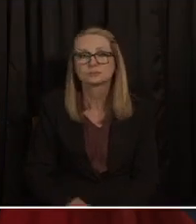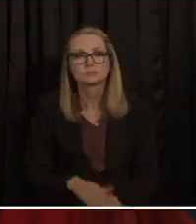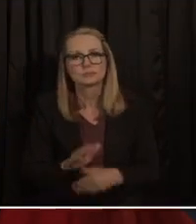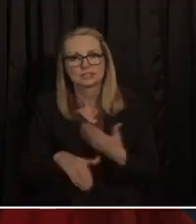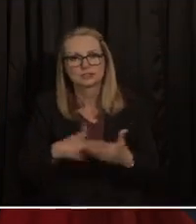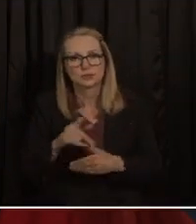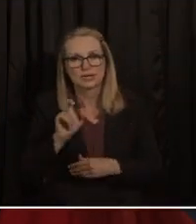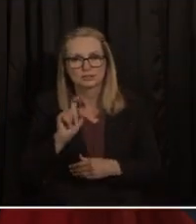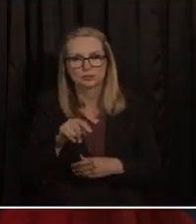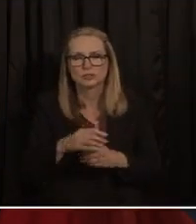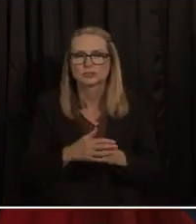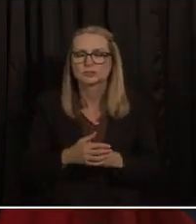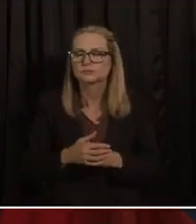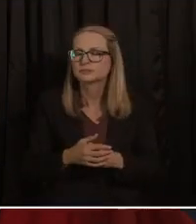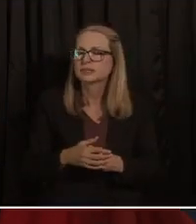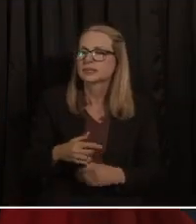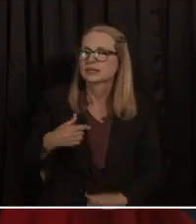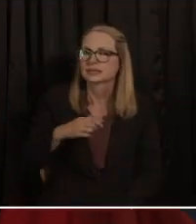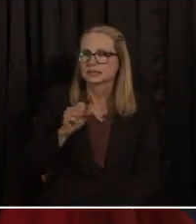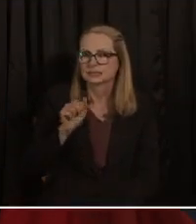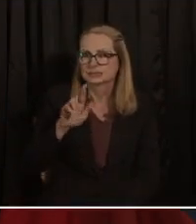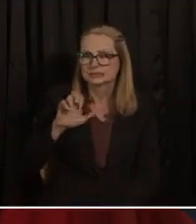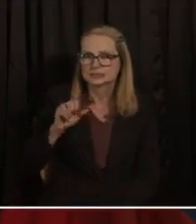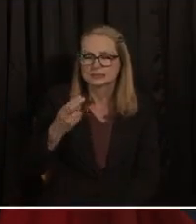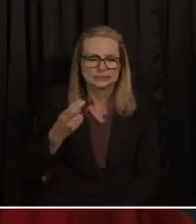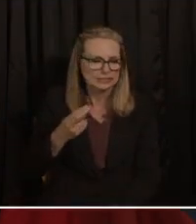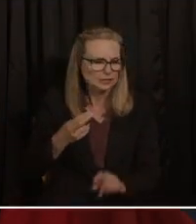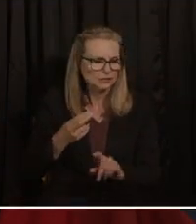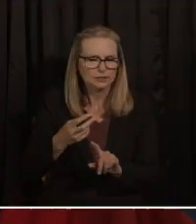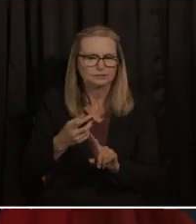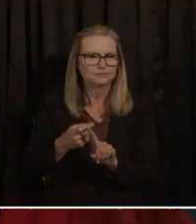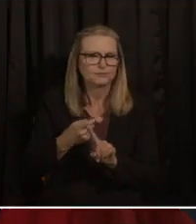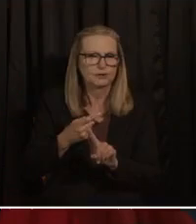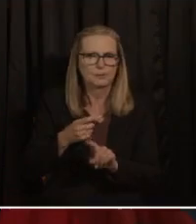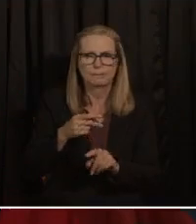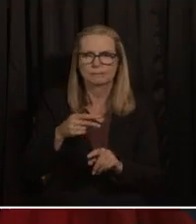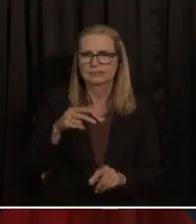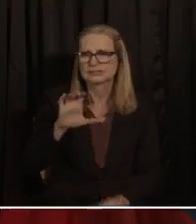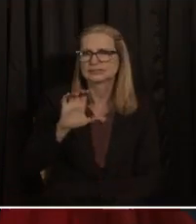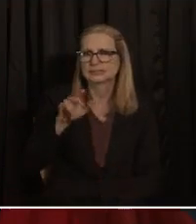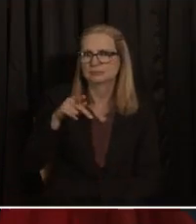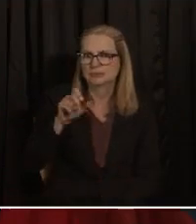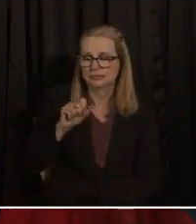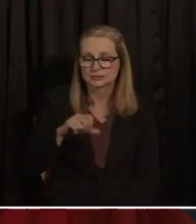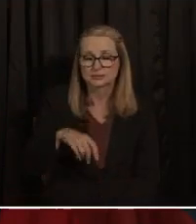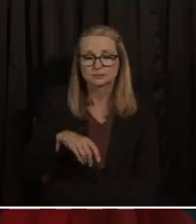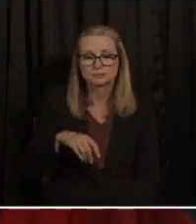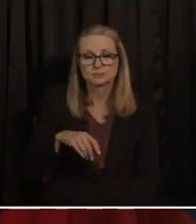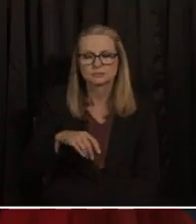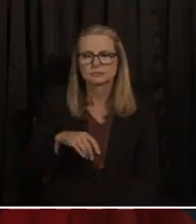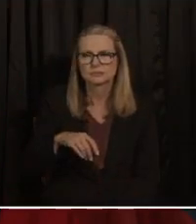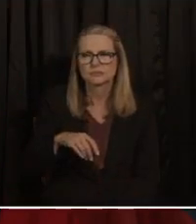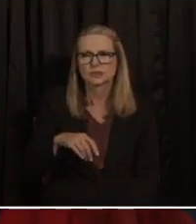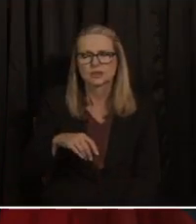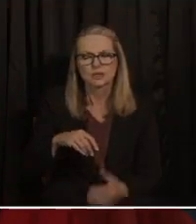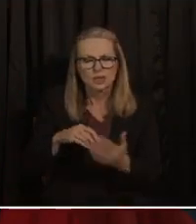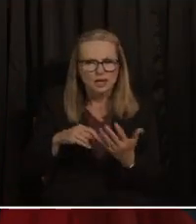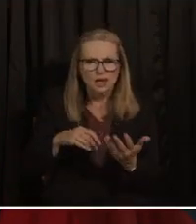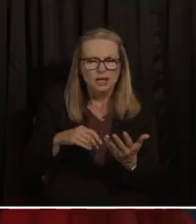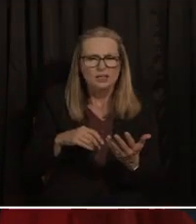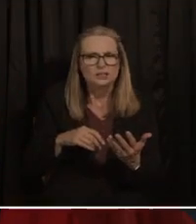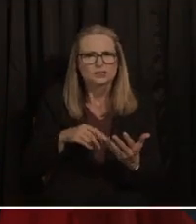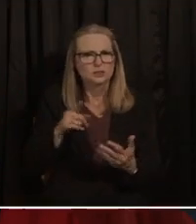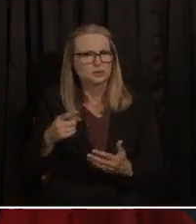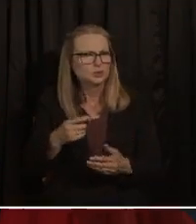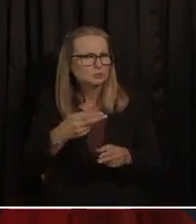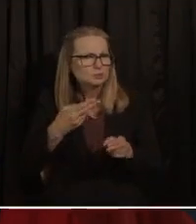Governor Polis, Sarah Flower with KSUT, Four Corners Public Radio. Also, we're without a huge buy-in as you anticipated with the